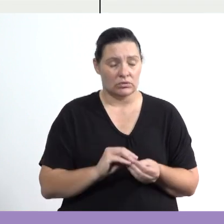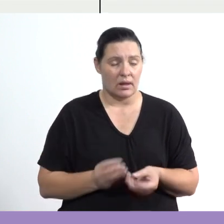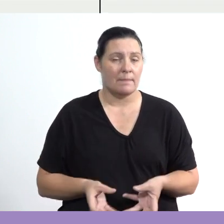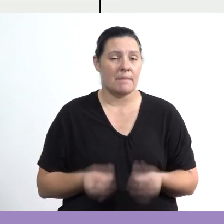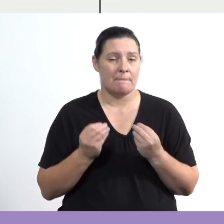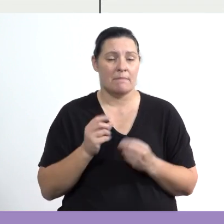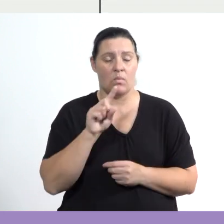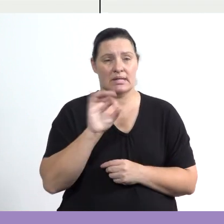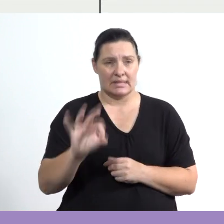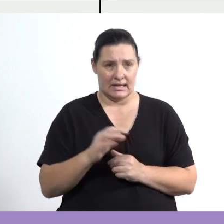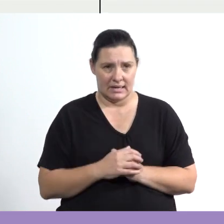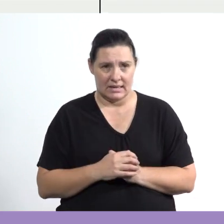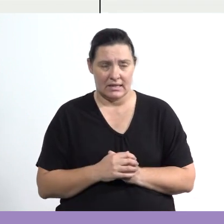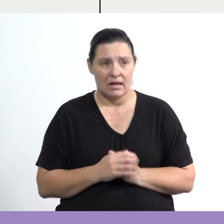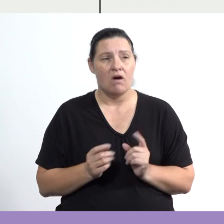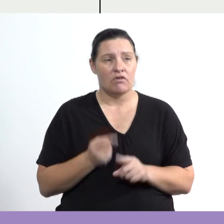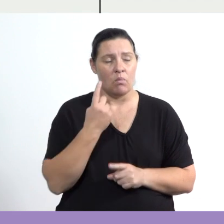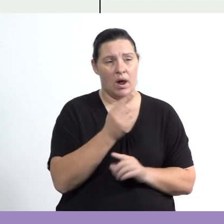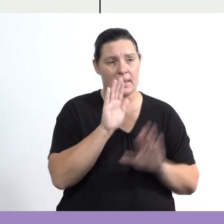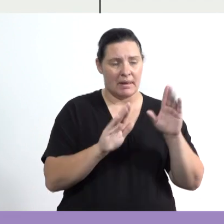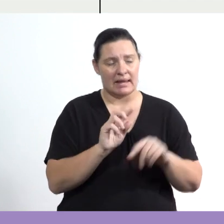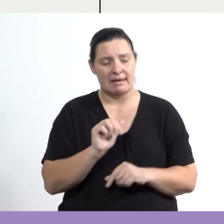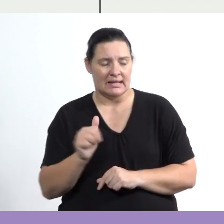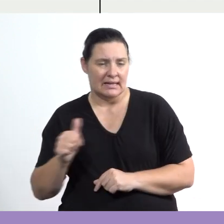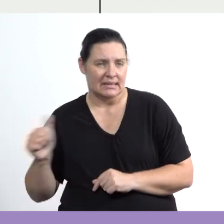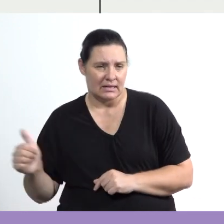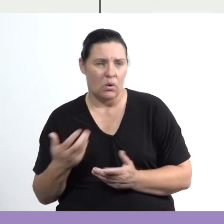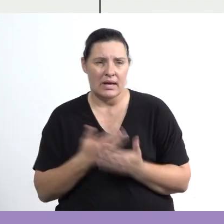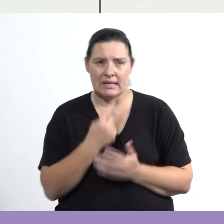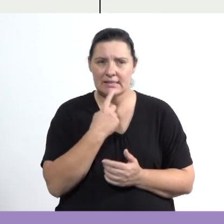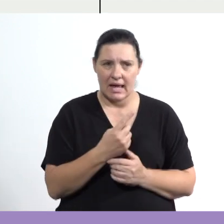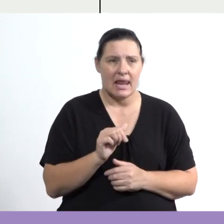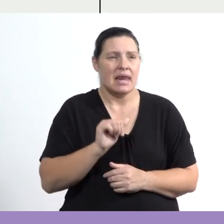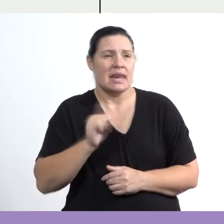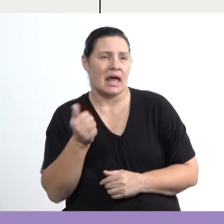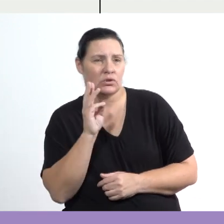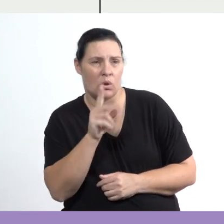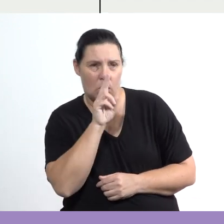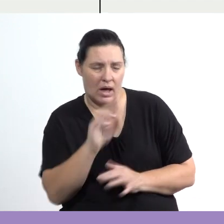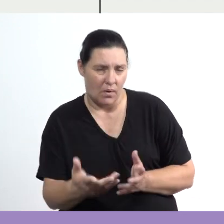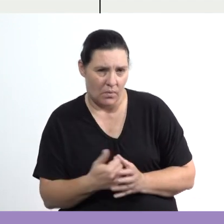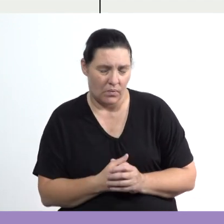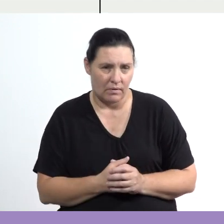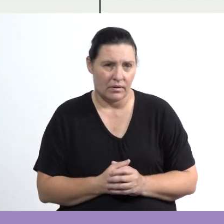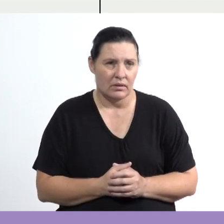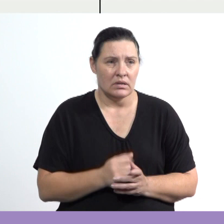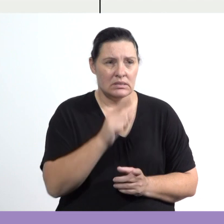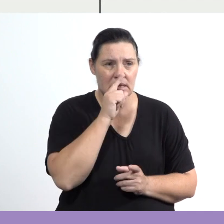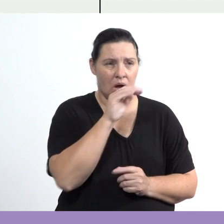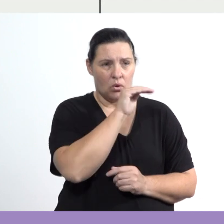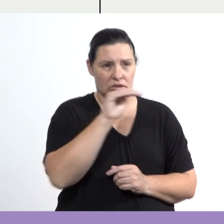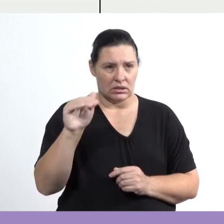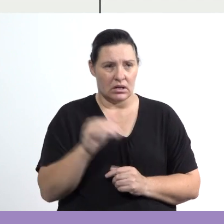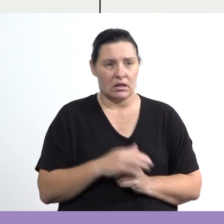in total, that gives us 13 sticks. So moving from one pattern to the next, we can already tell what the next pattern is going to have. So when we look